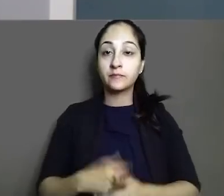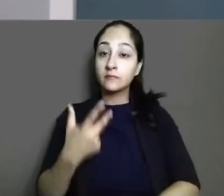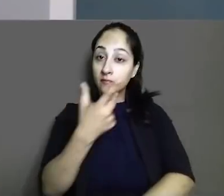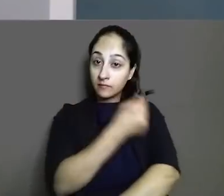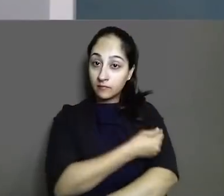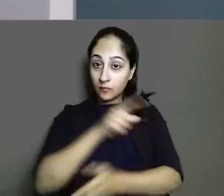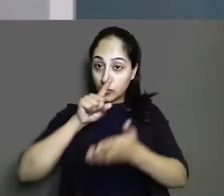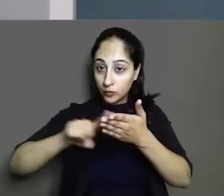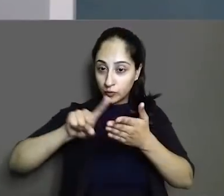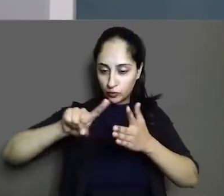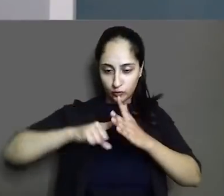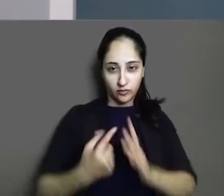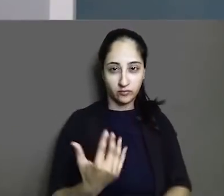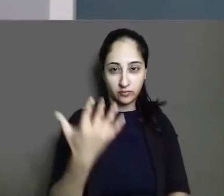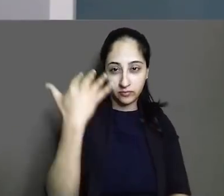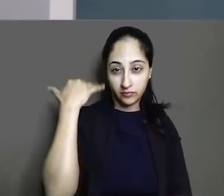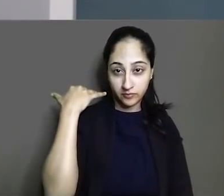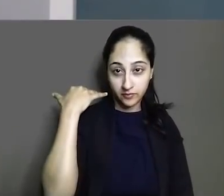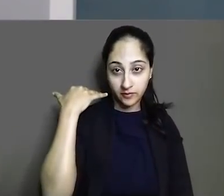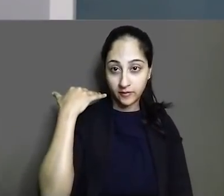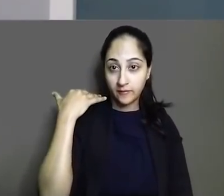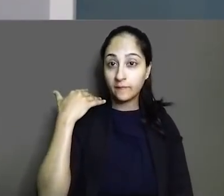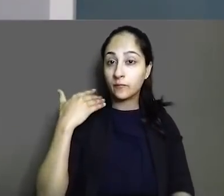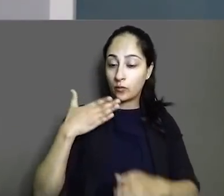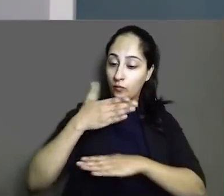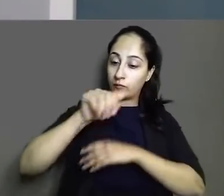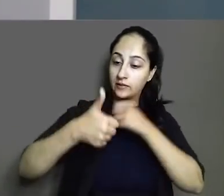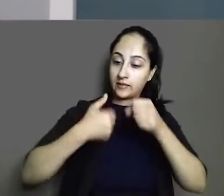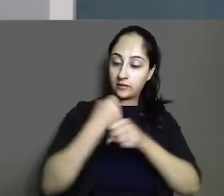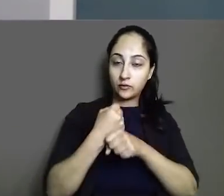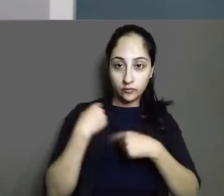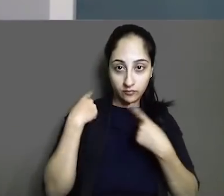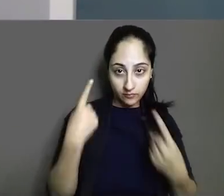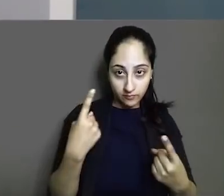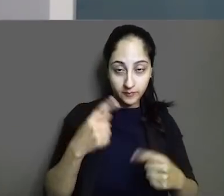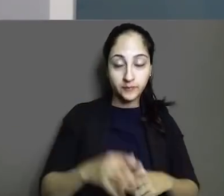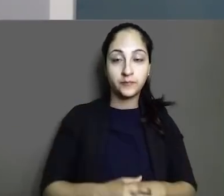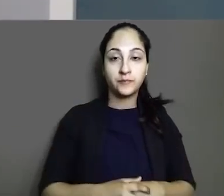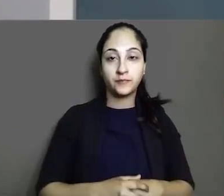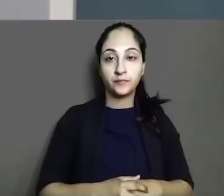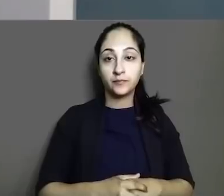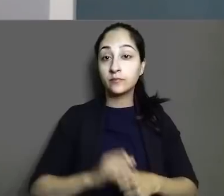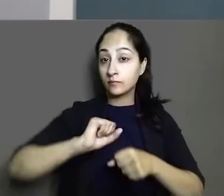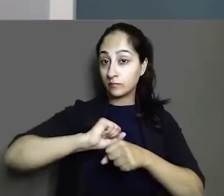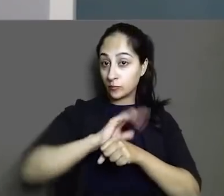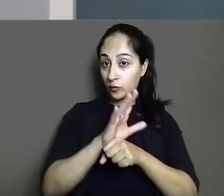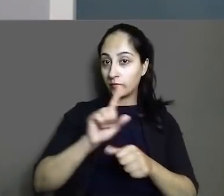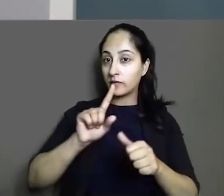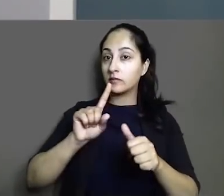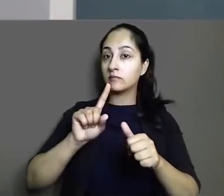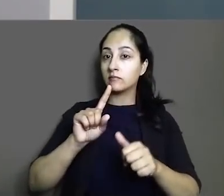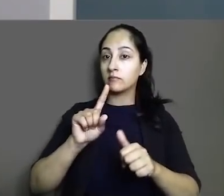And 95% is really high. I mean, if my kids got 95% on a test, I'd be pretty happy.